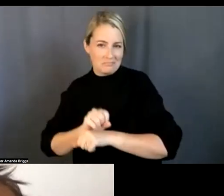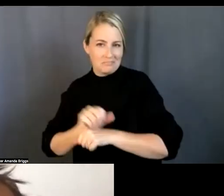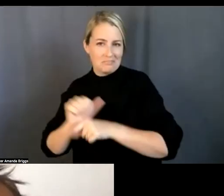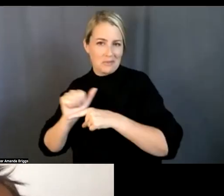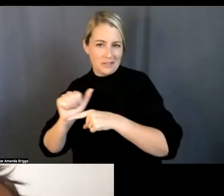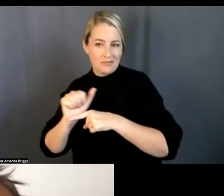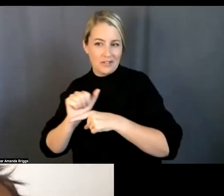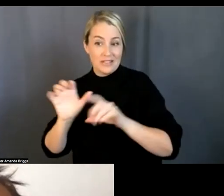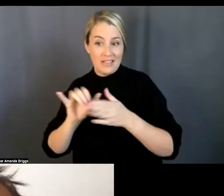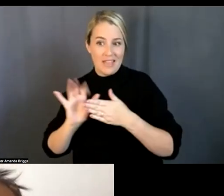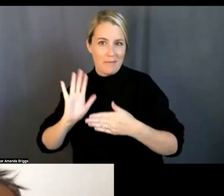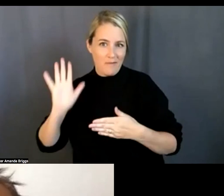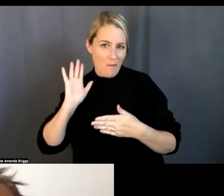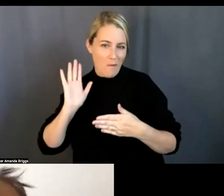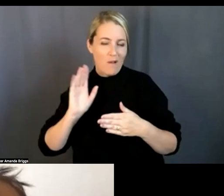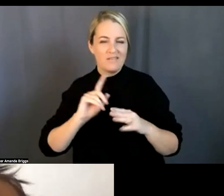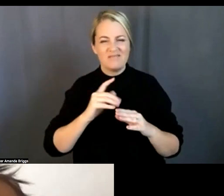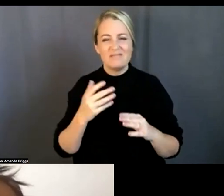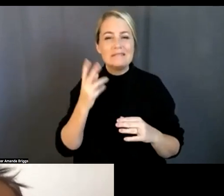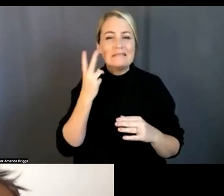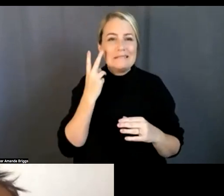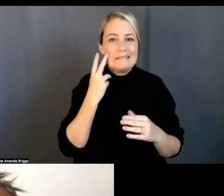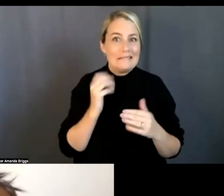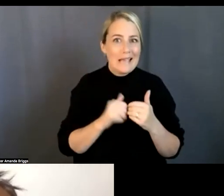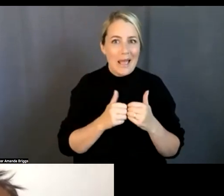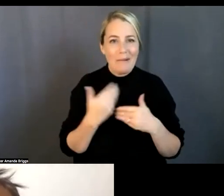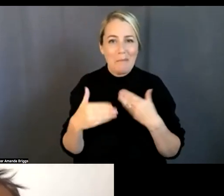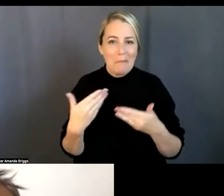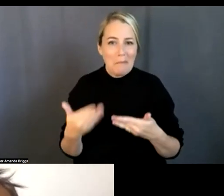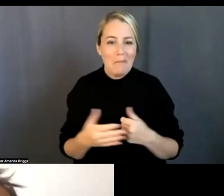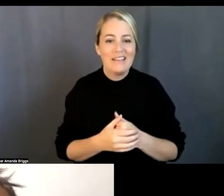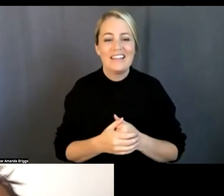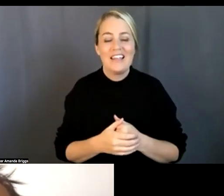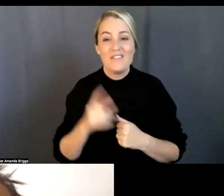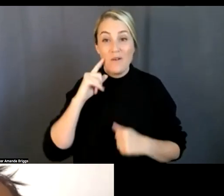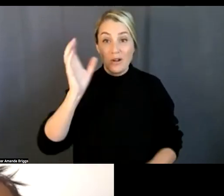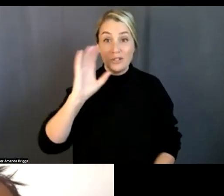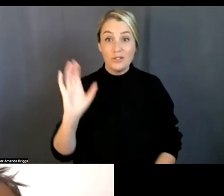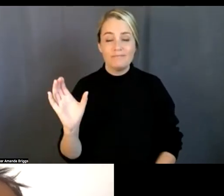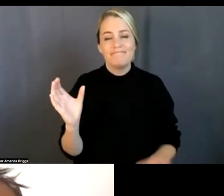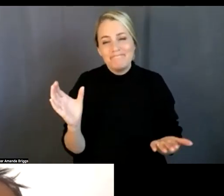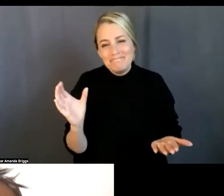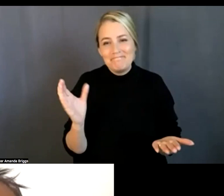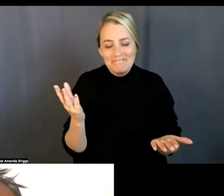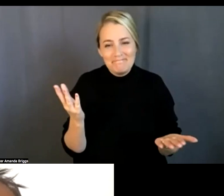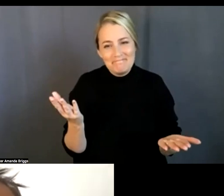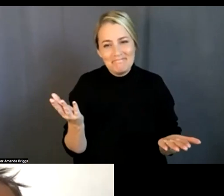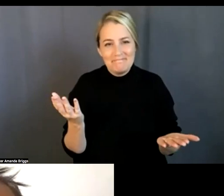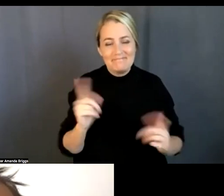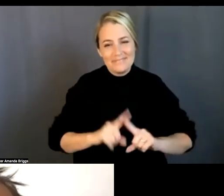before in different spaces, and just seeing how this goes. Doing this over Zoom, there is definitely an element of